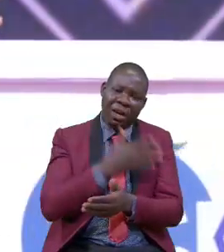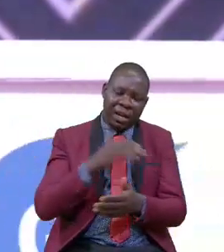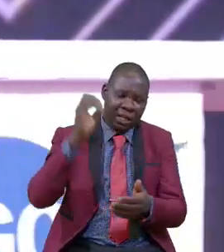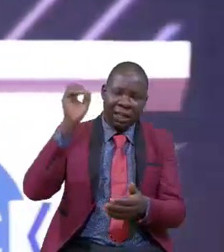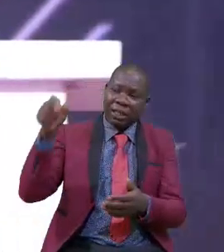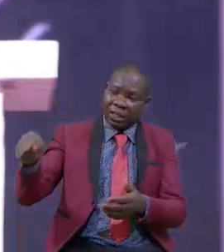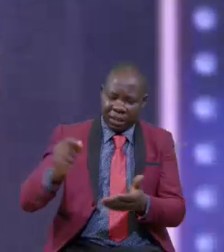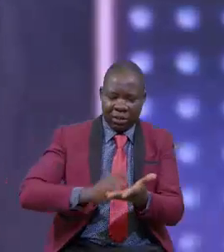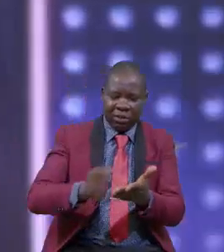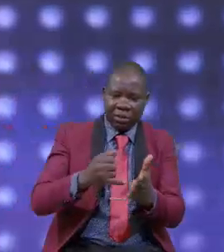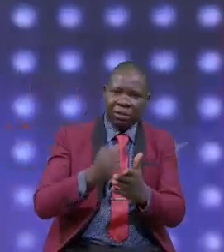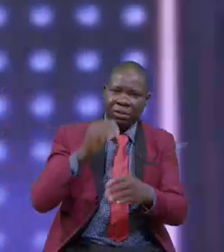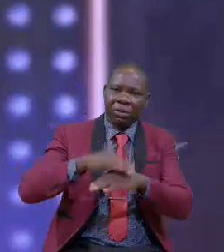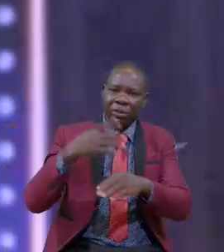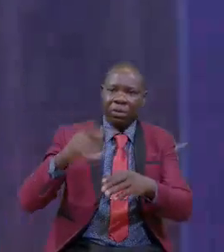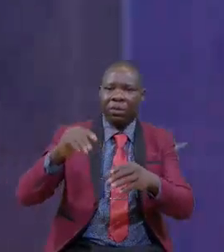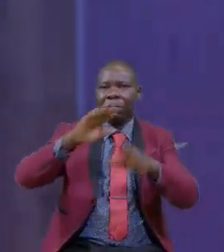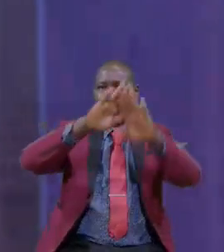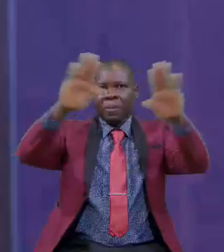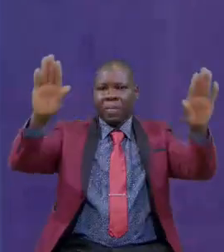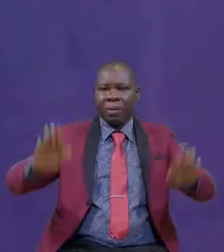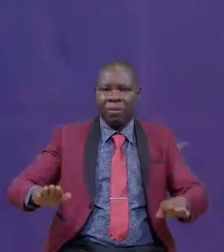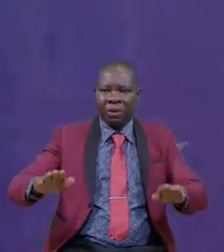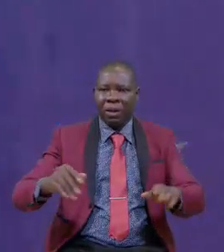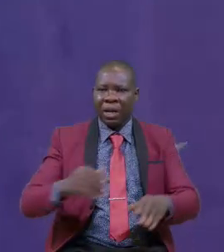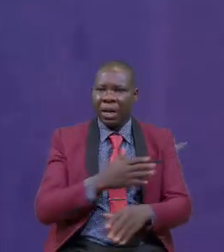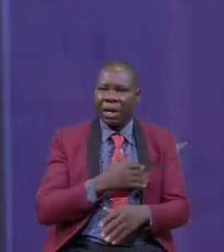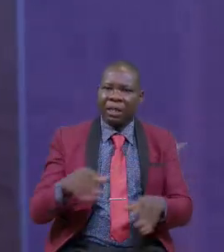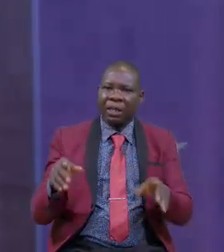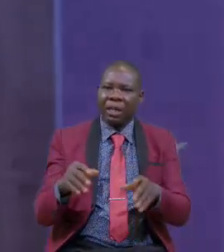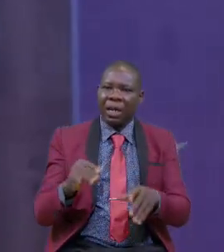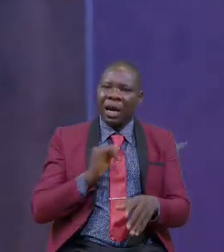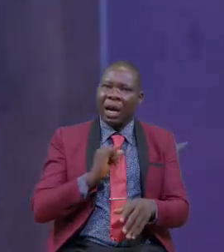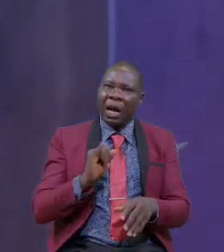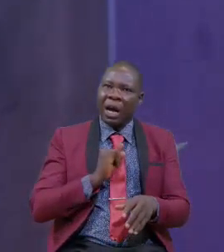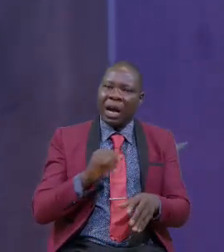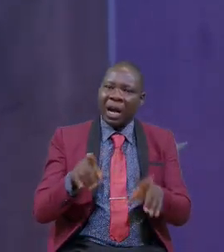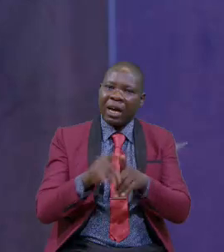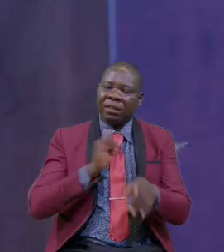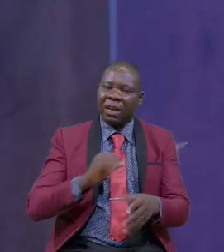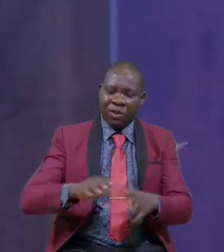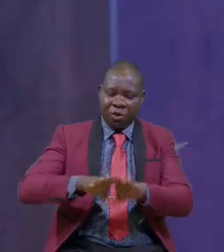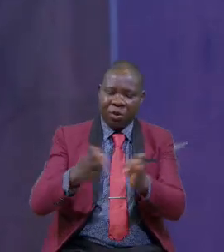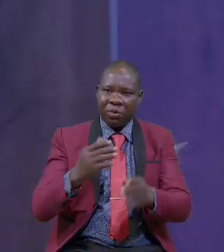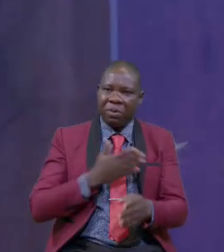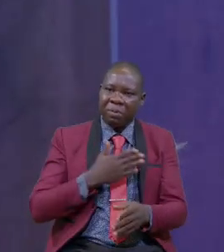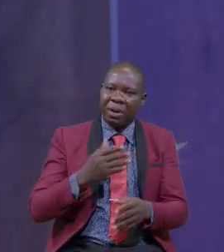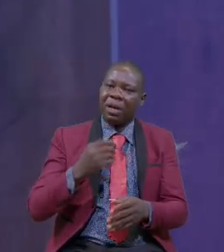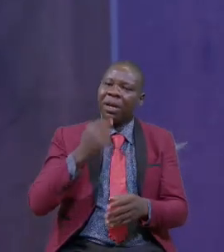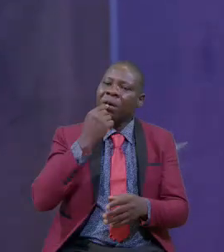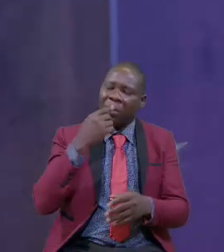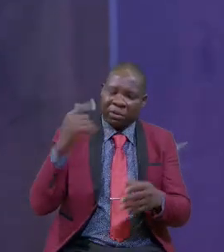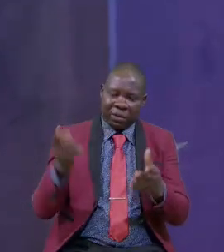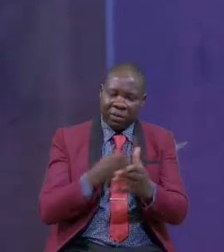finished. Because now, as I opened my mouth for the first time, something came inside me